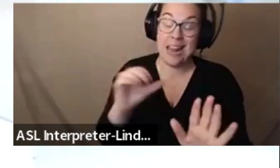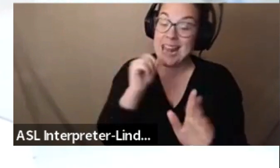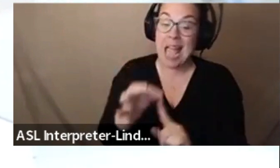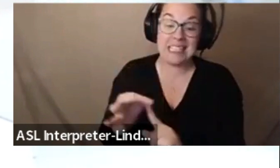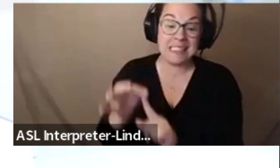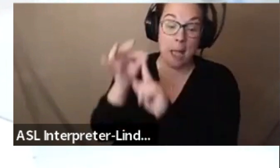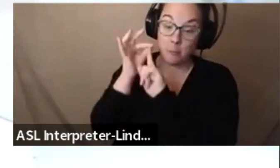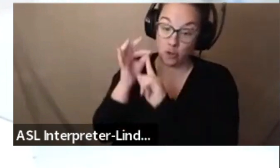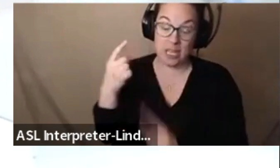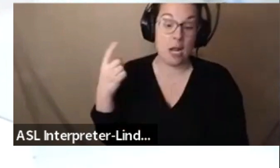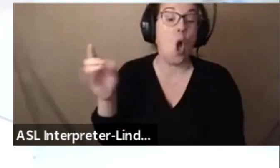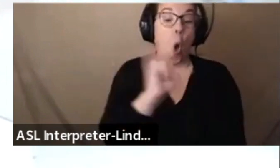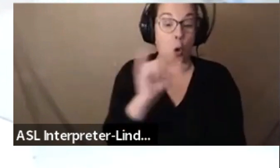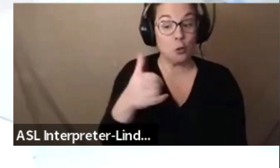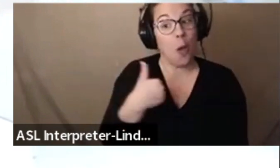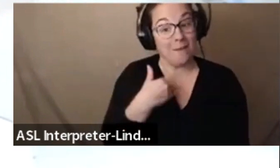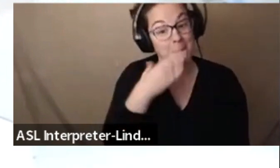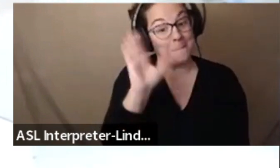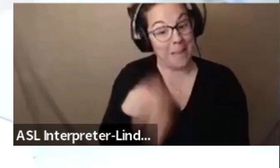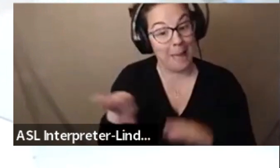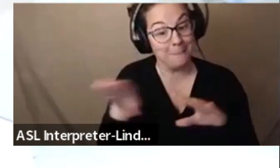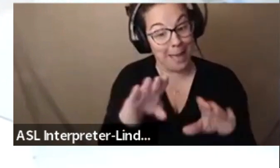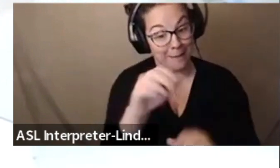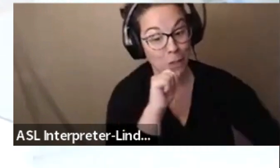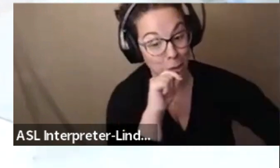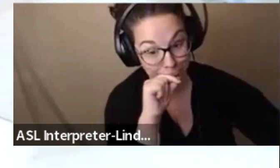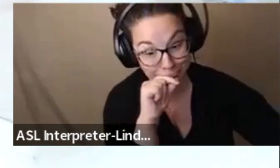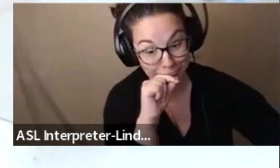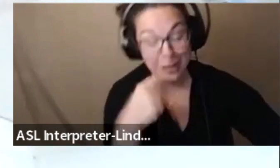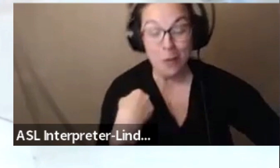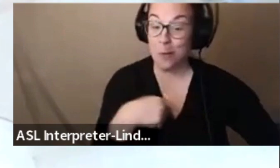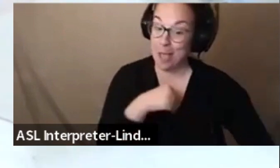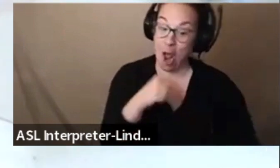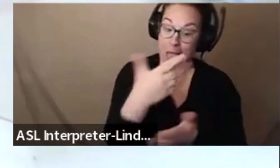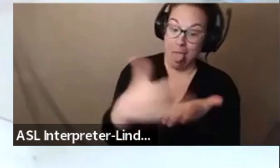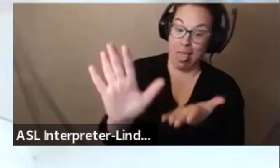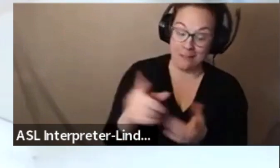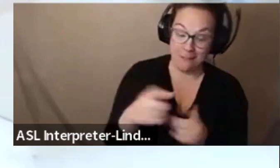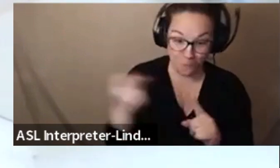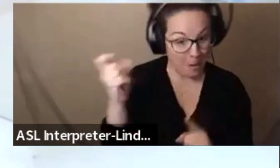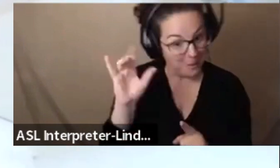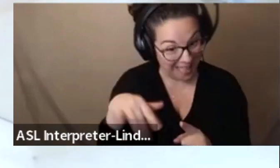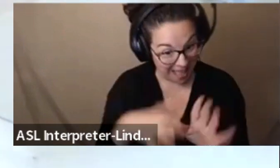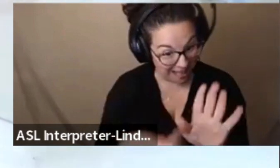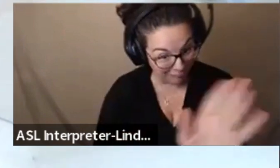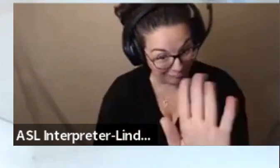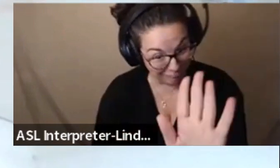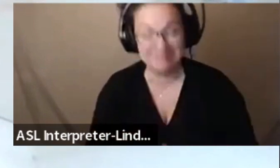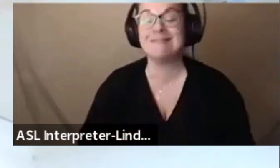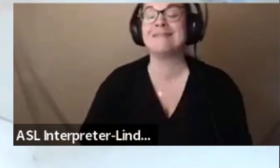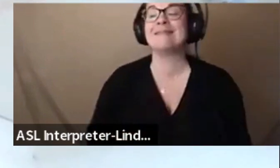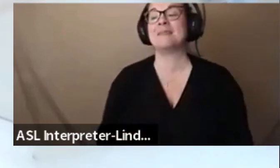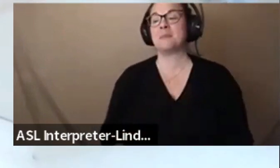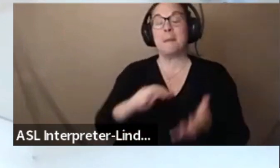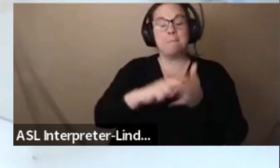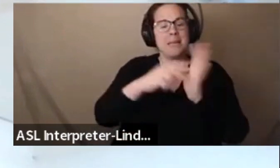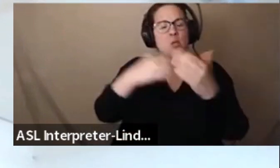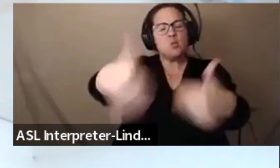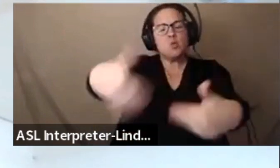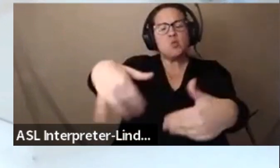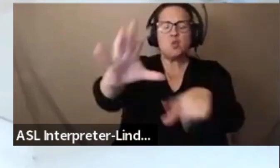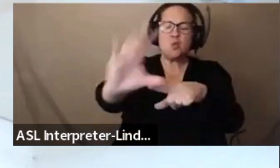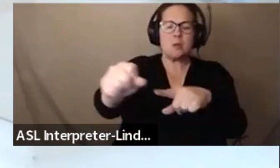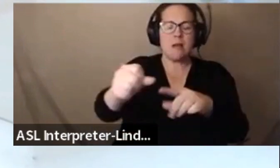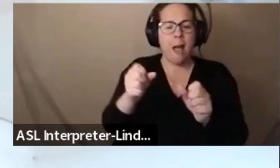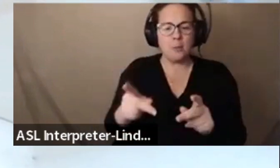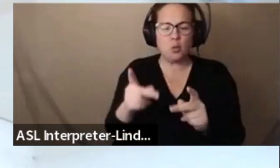from bad behavior. I'm sad to say, from bitter experience, we are not exempt from bad behavior. And so